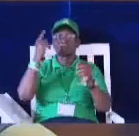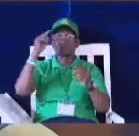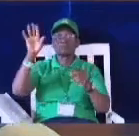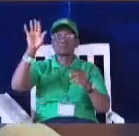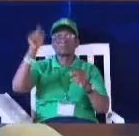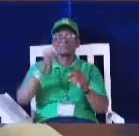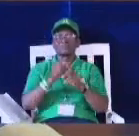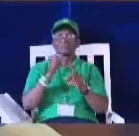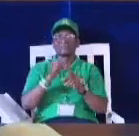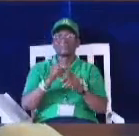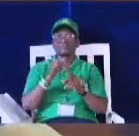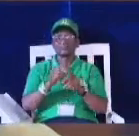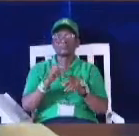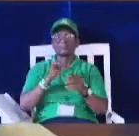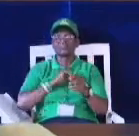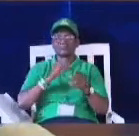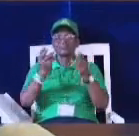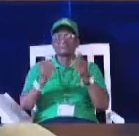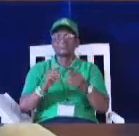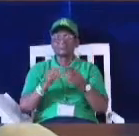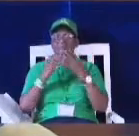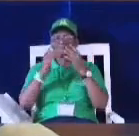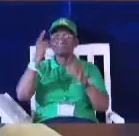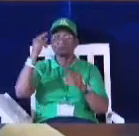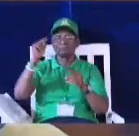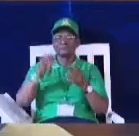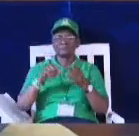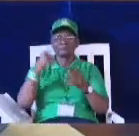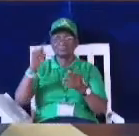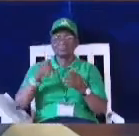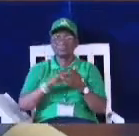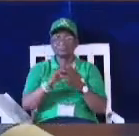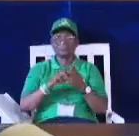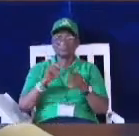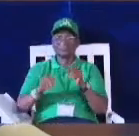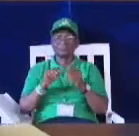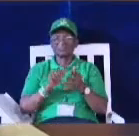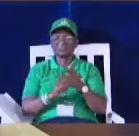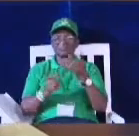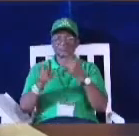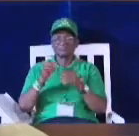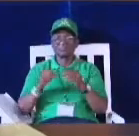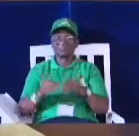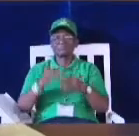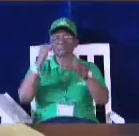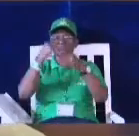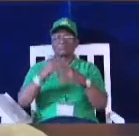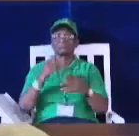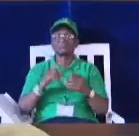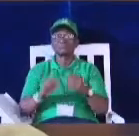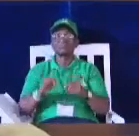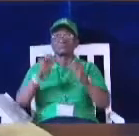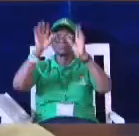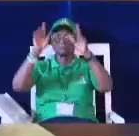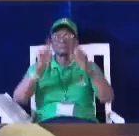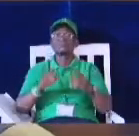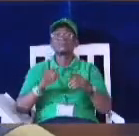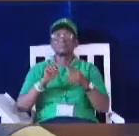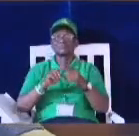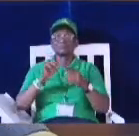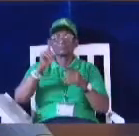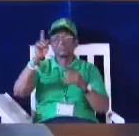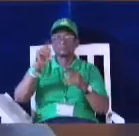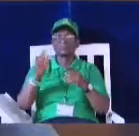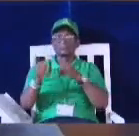word. And I want to thank you for these people that have come forward to surrender their life to you today. Father,